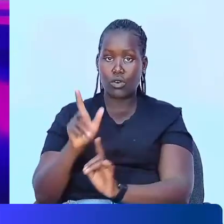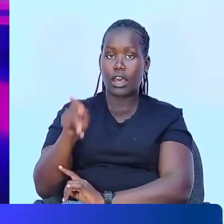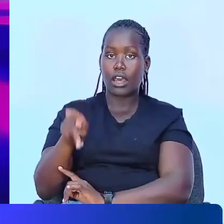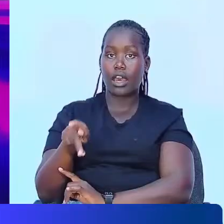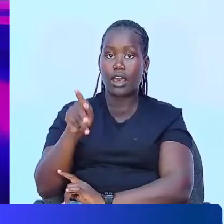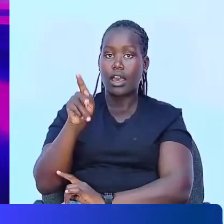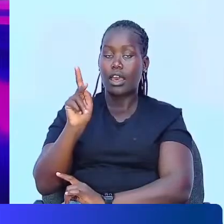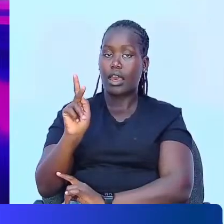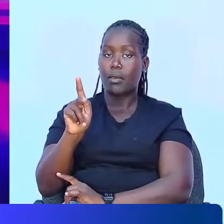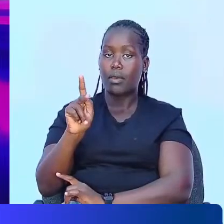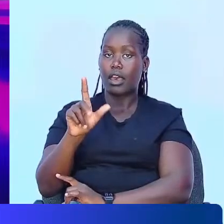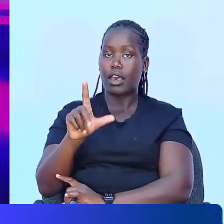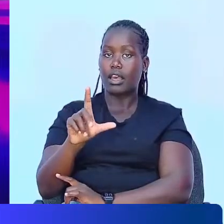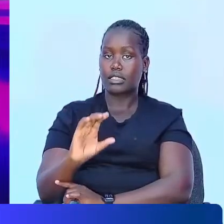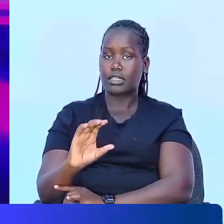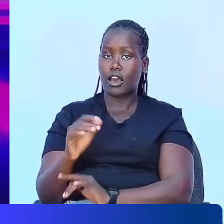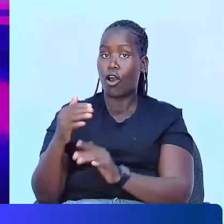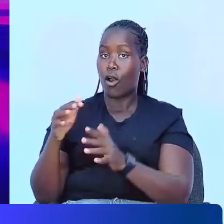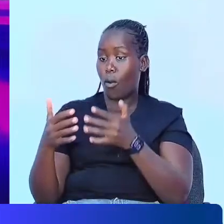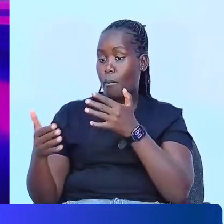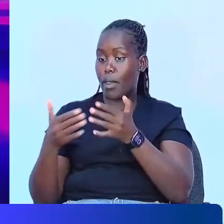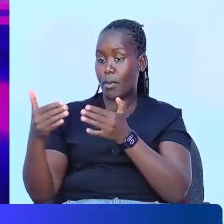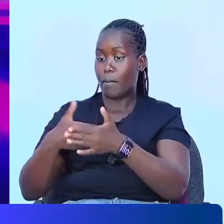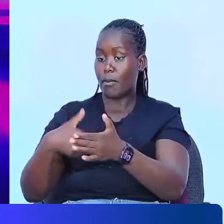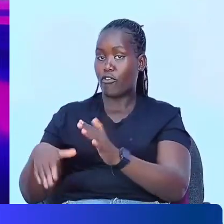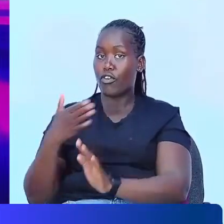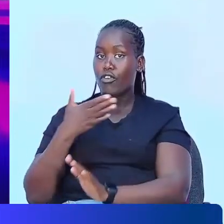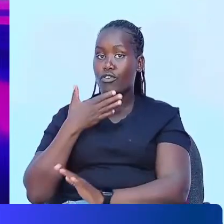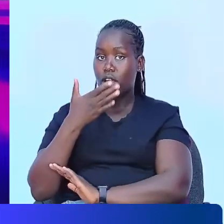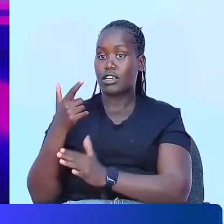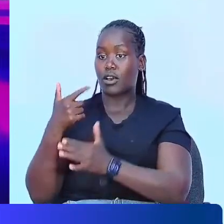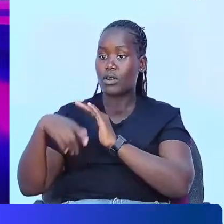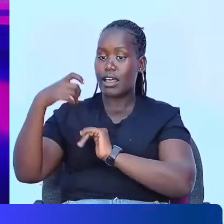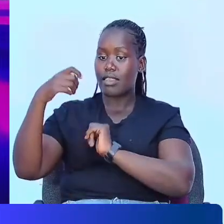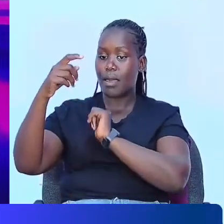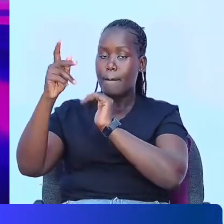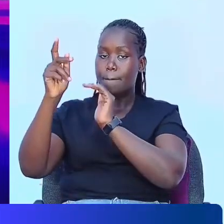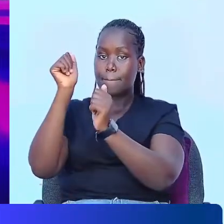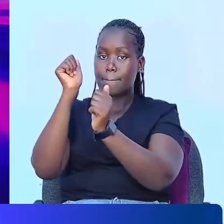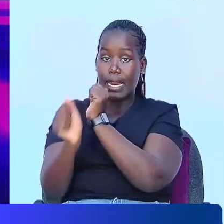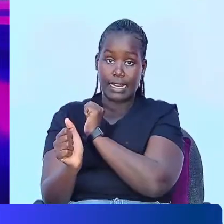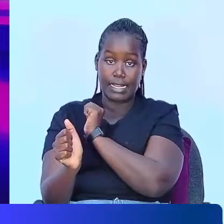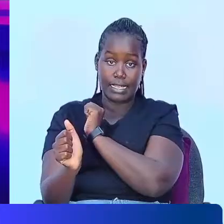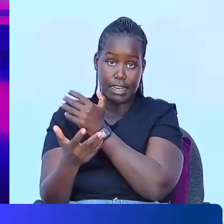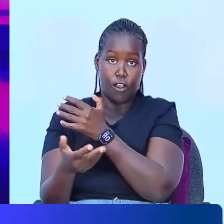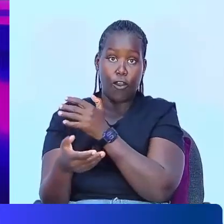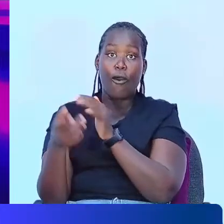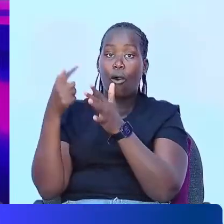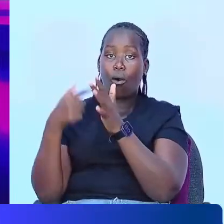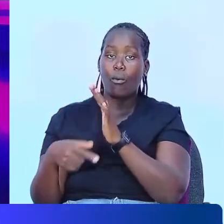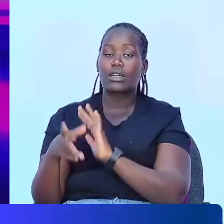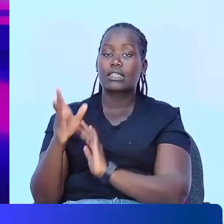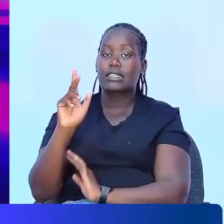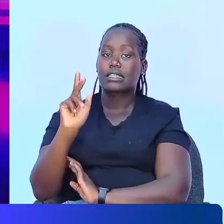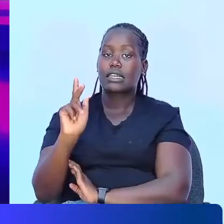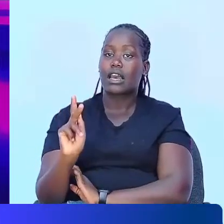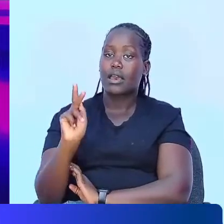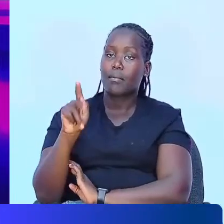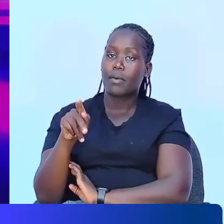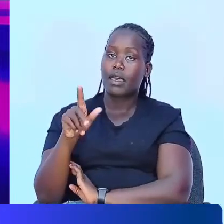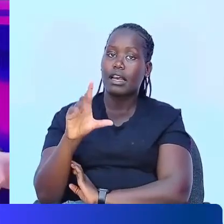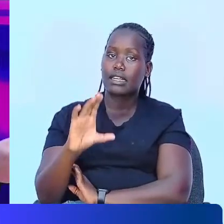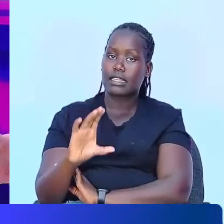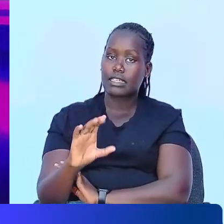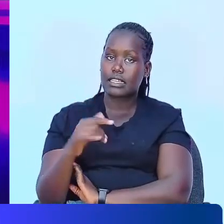Or probably before you answer that question, what are the penalties, or what is Kenya Power doing? Of course, you've said you cannot